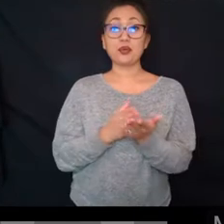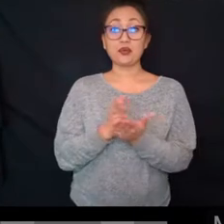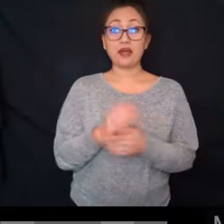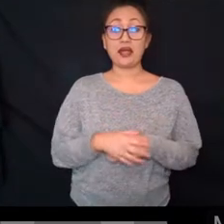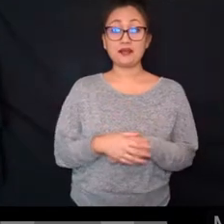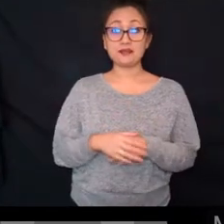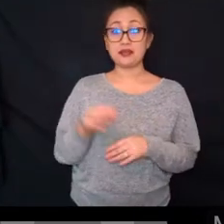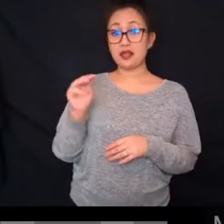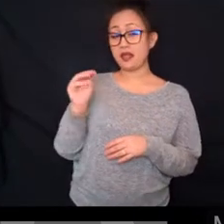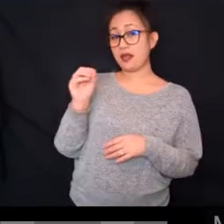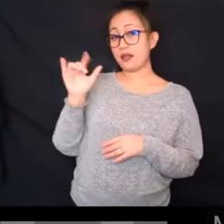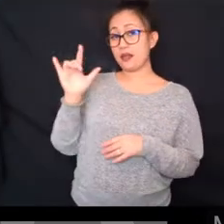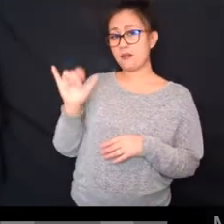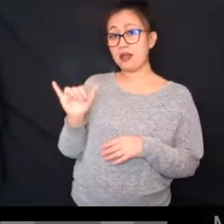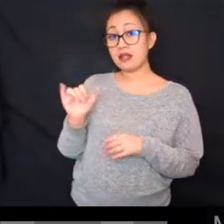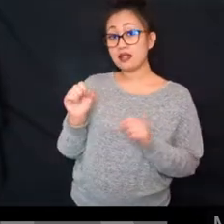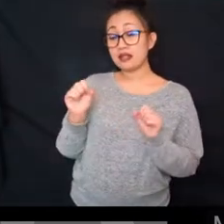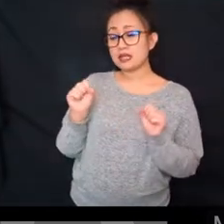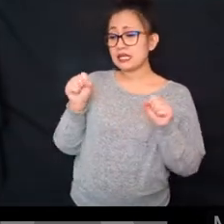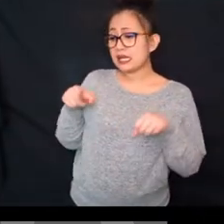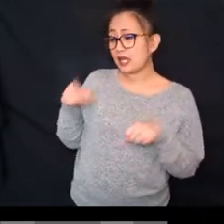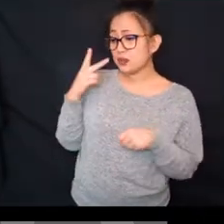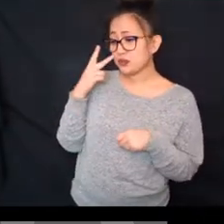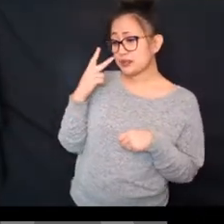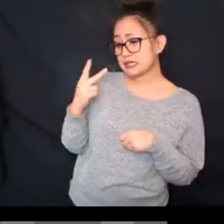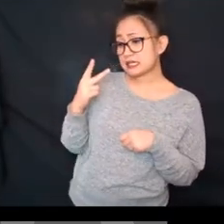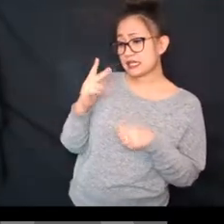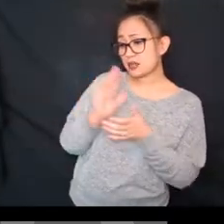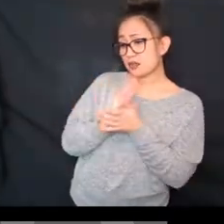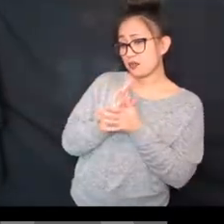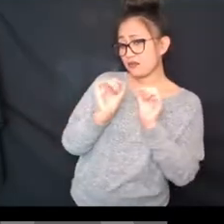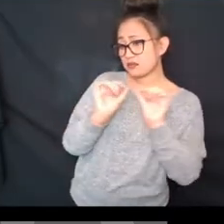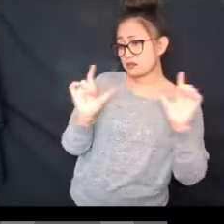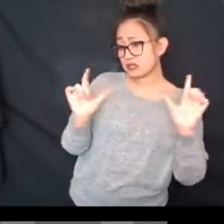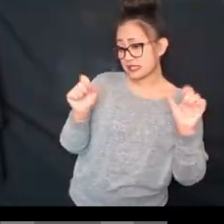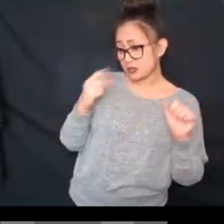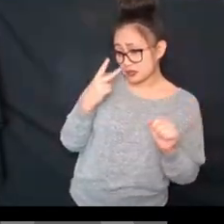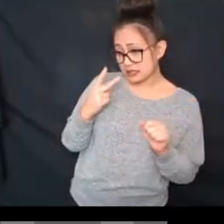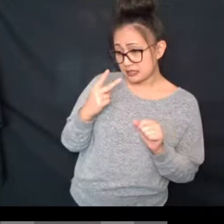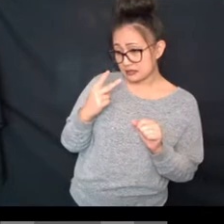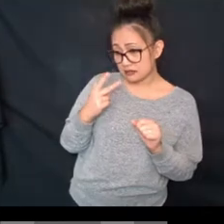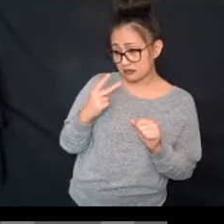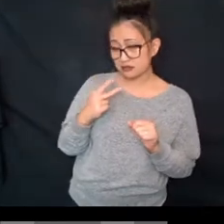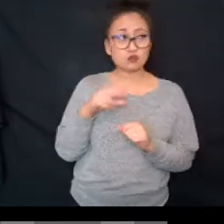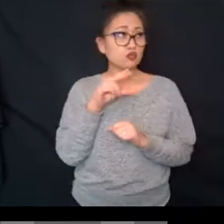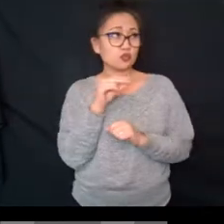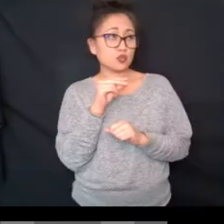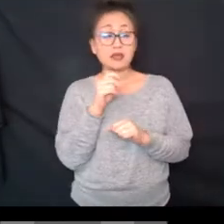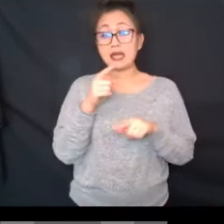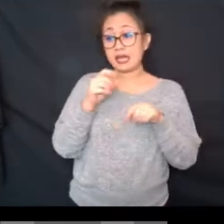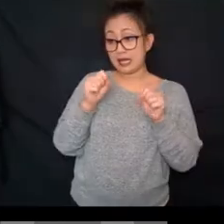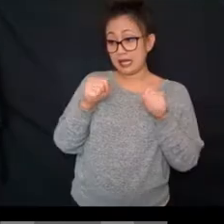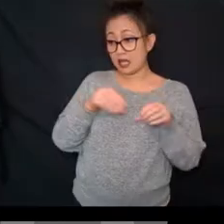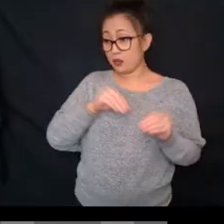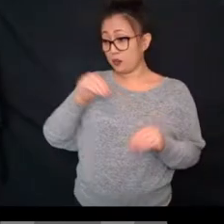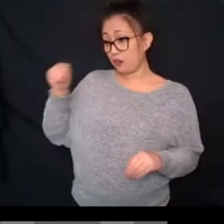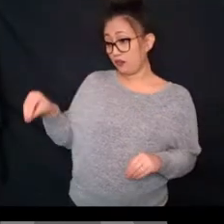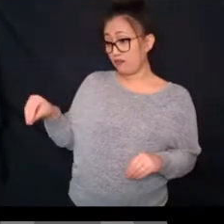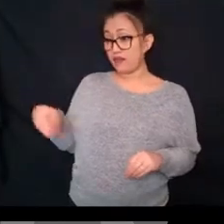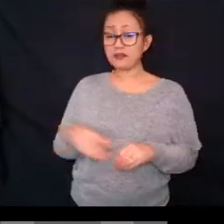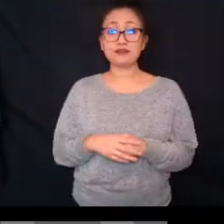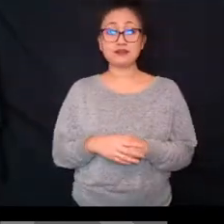Miss Molly, are you able to see the movie screen? Okay, would you want to move over to that side? All right, do I still have 5 people at the movie?